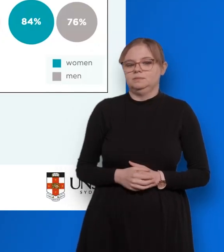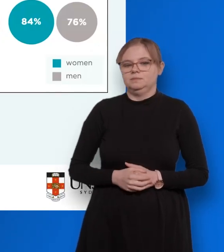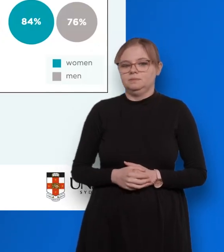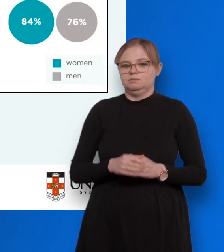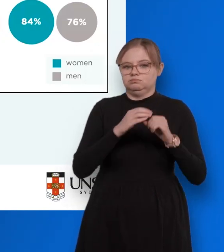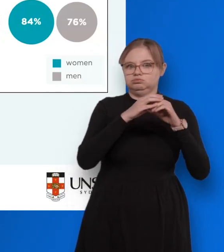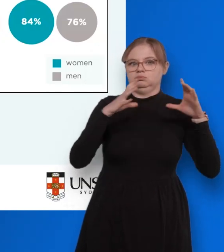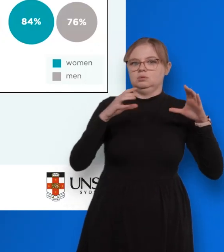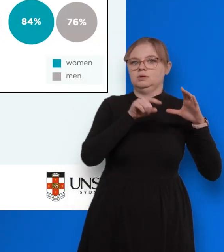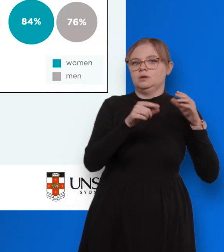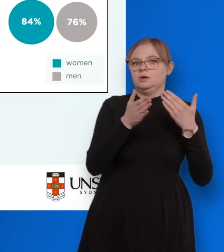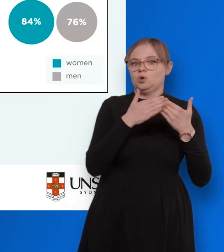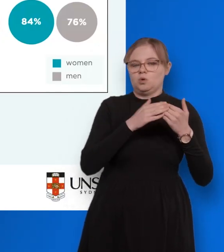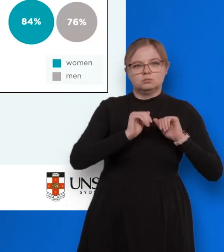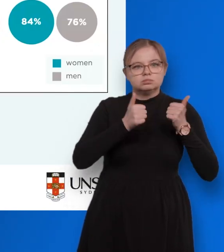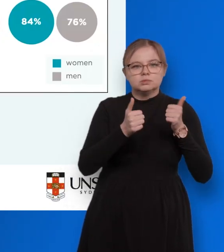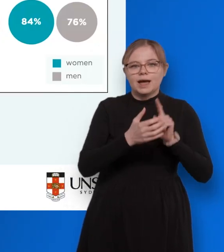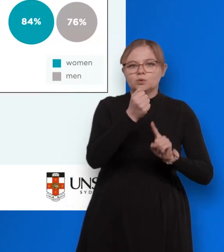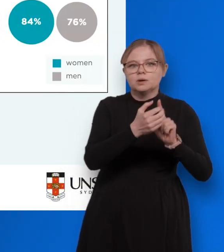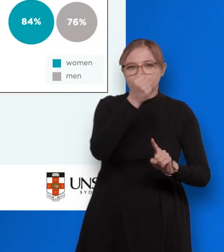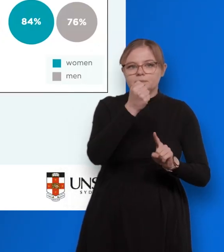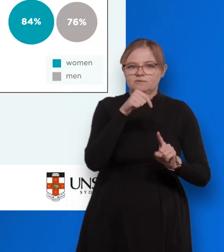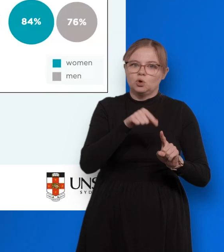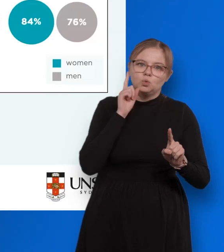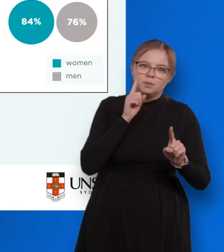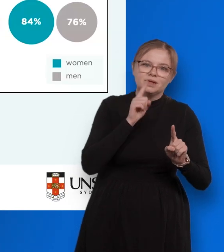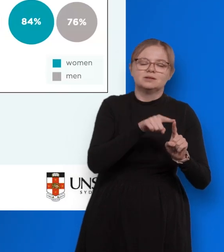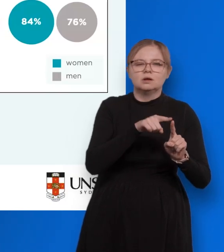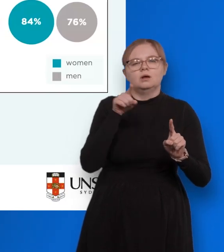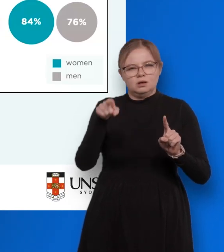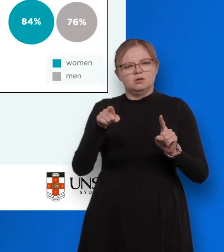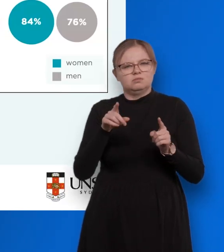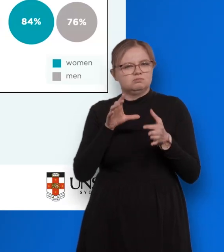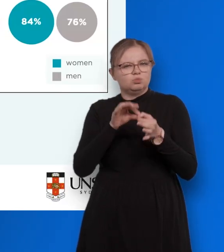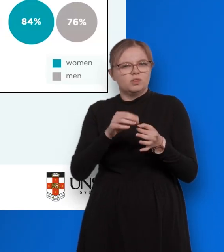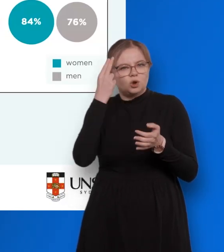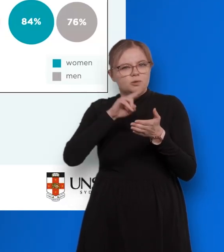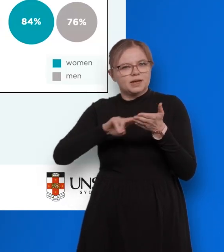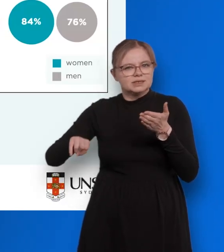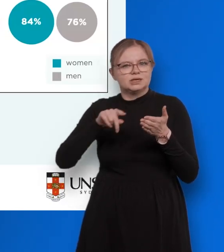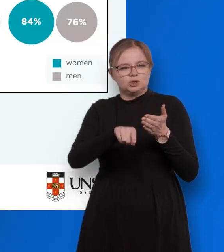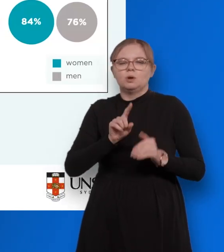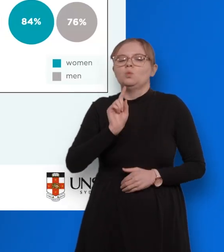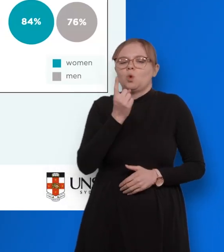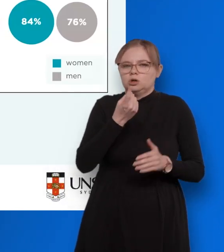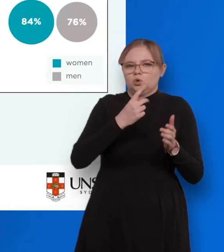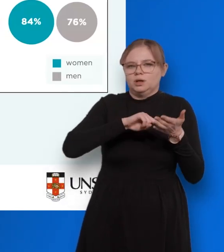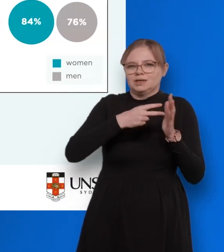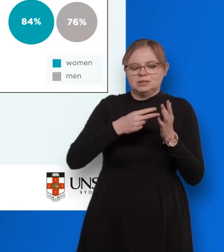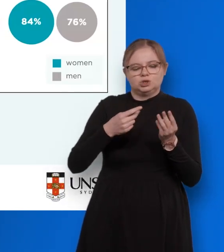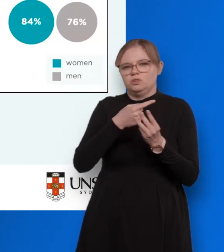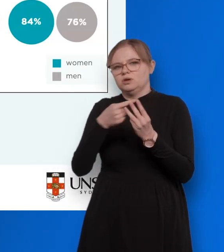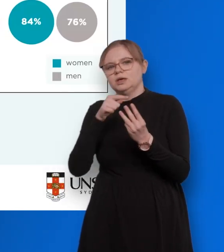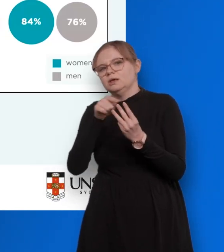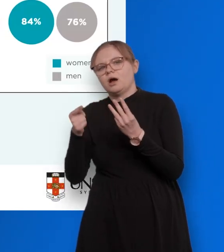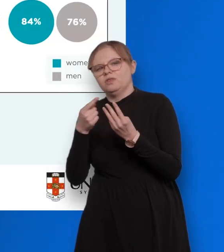outcomes for genders according to anonymization. But again, this was in one of the 4 organizations.